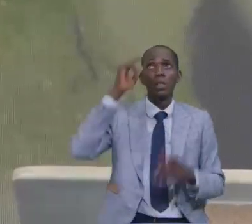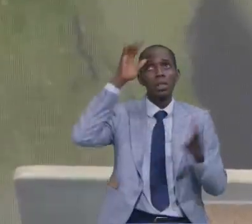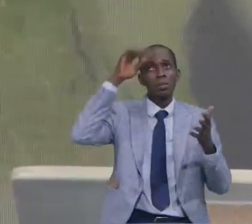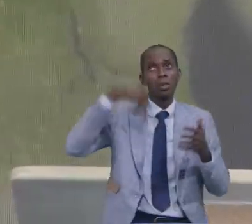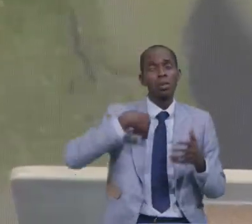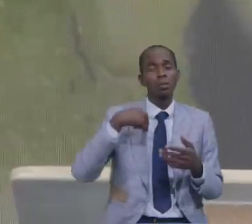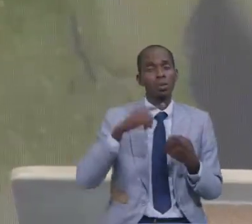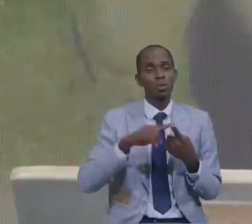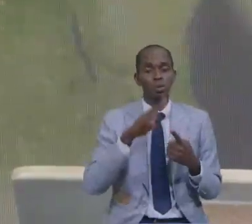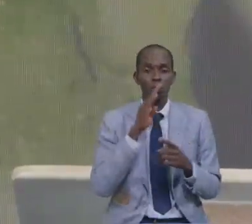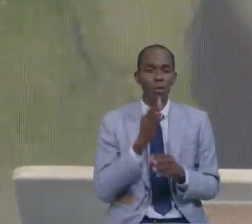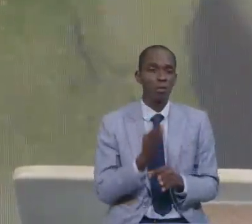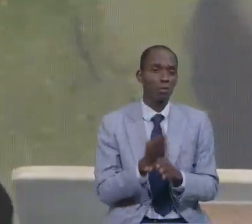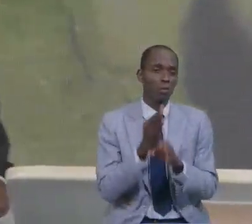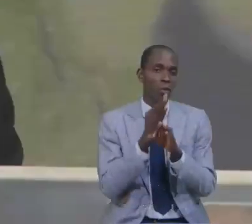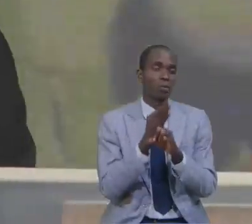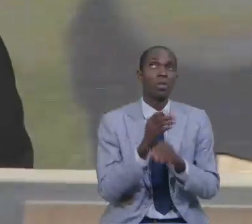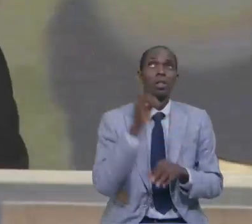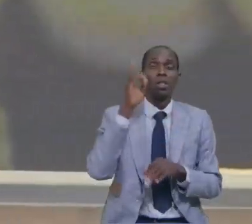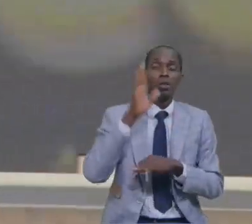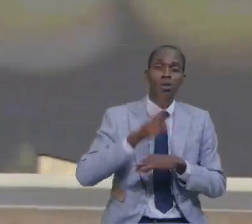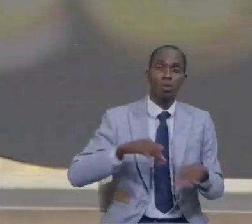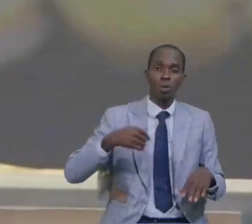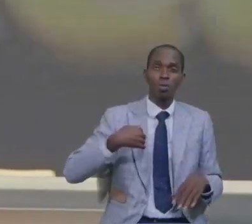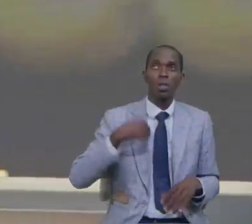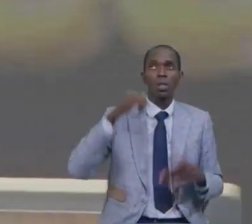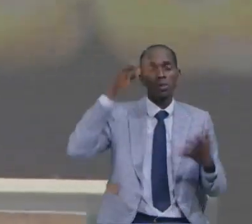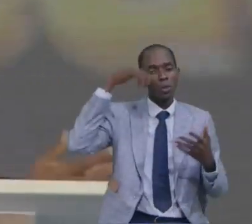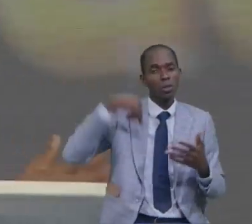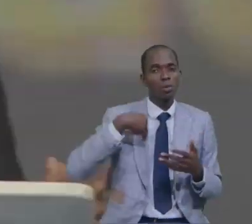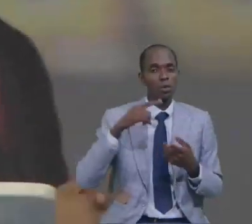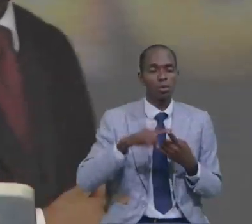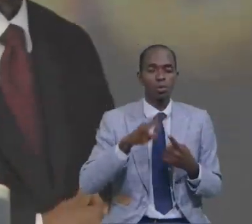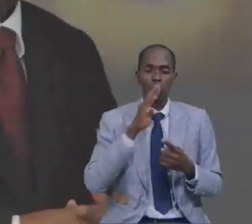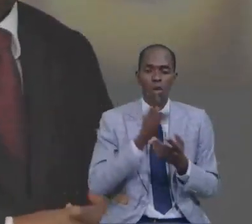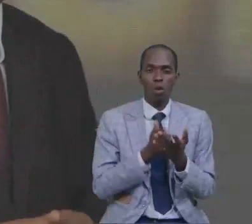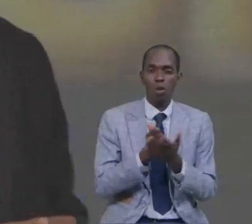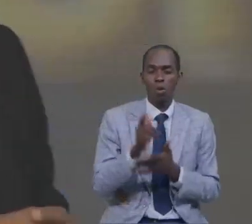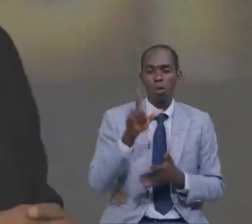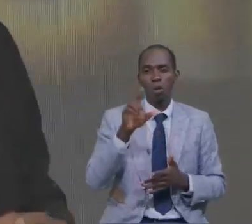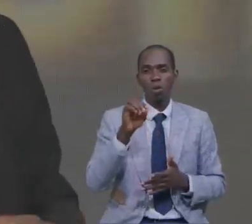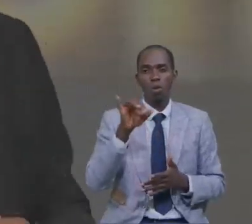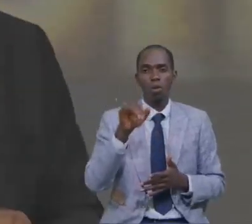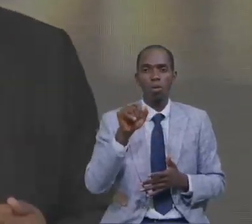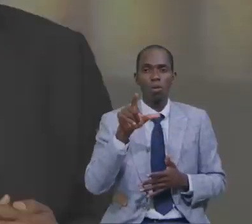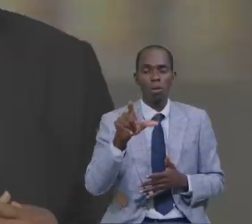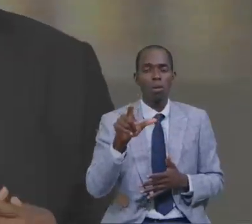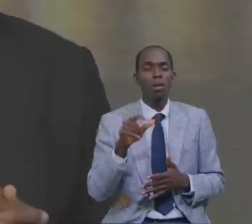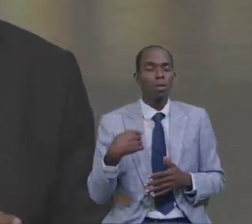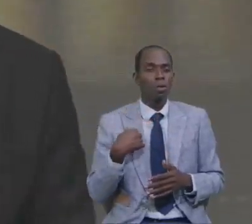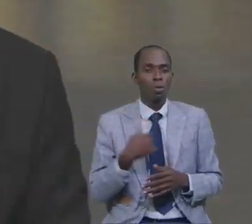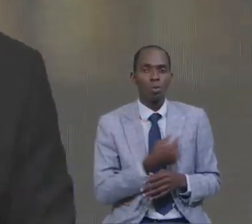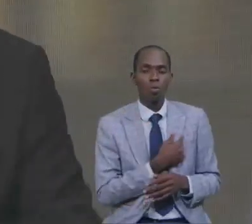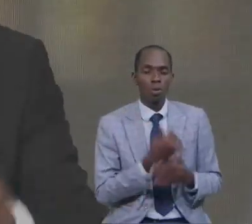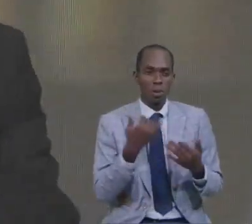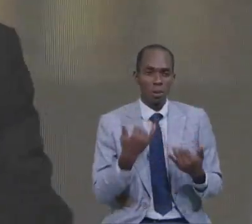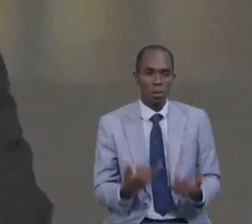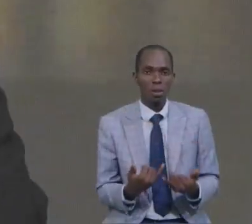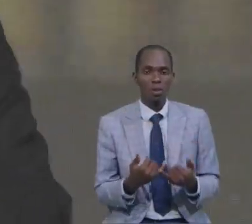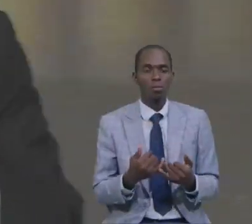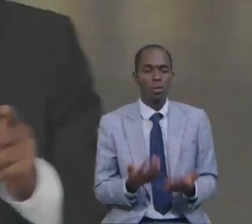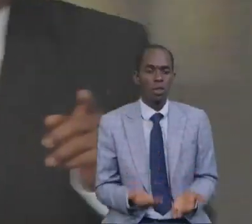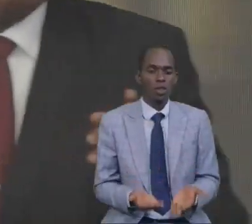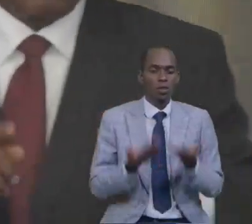loyalty above our convenience. In Acts chapter 20, verse 24,